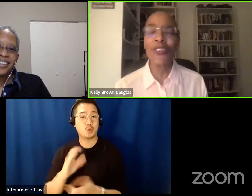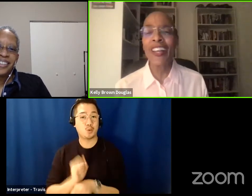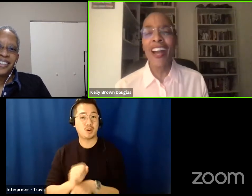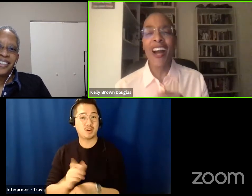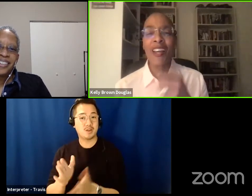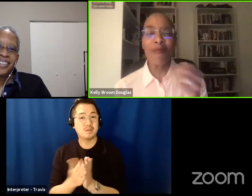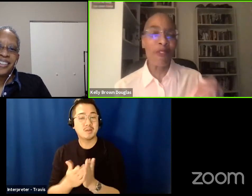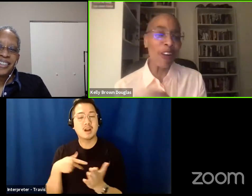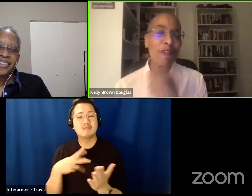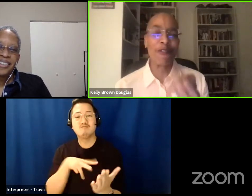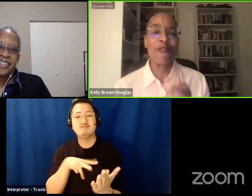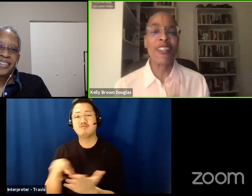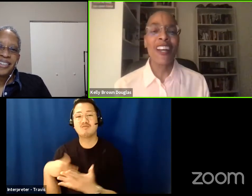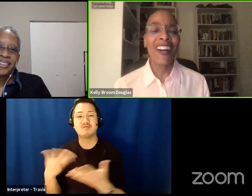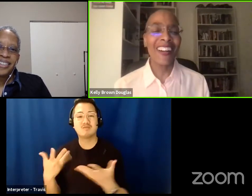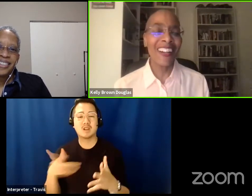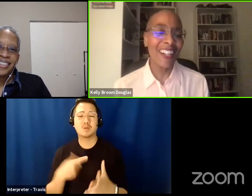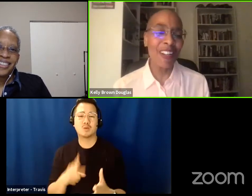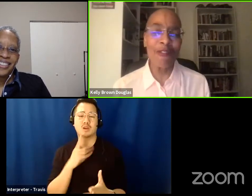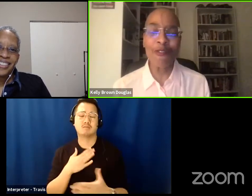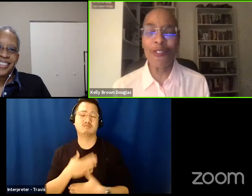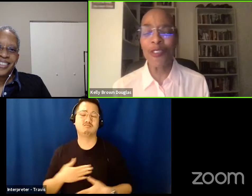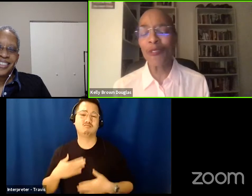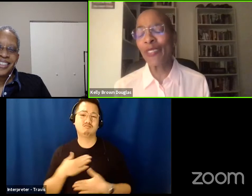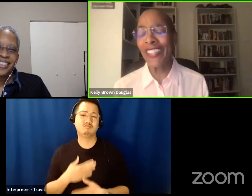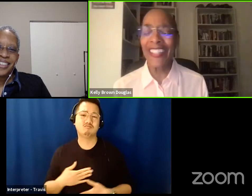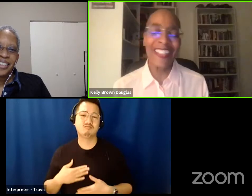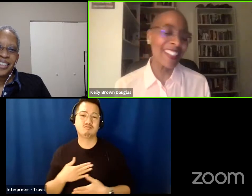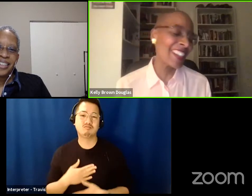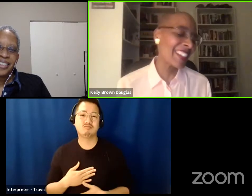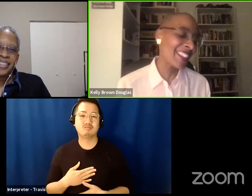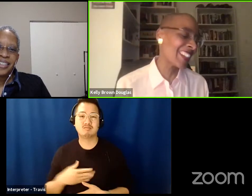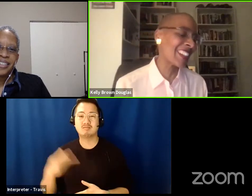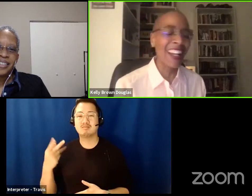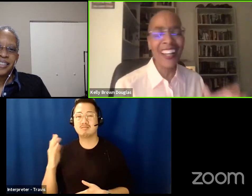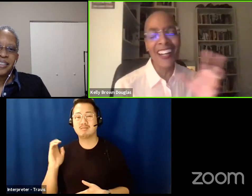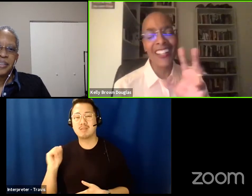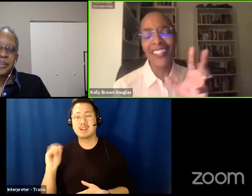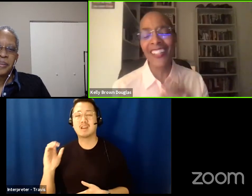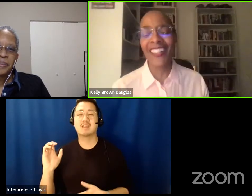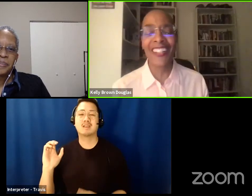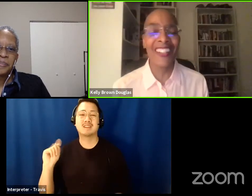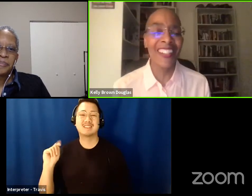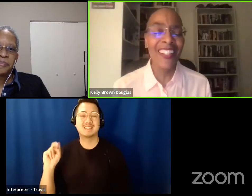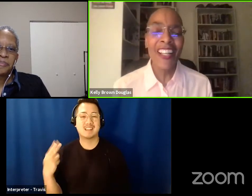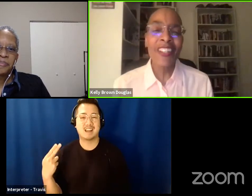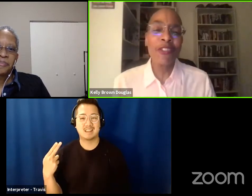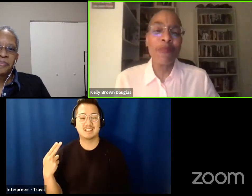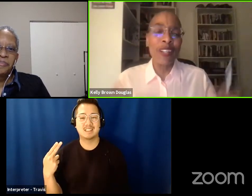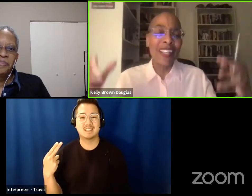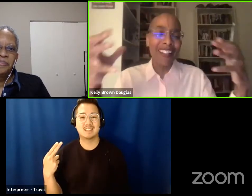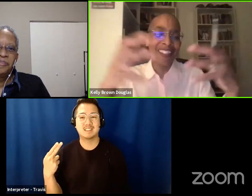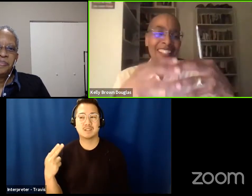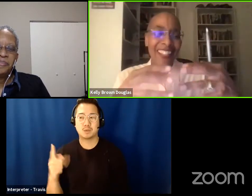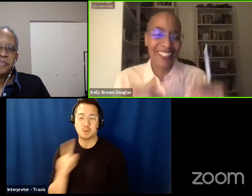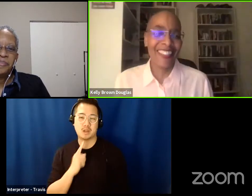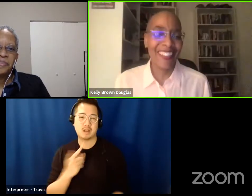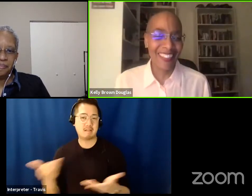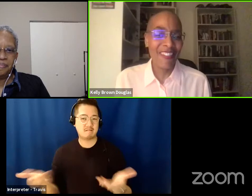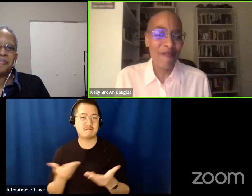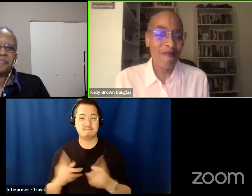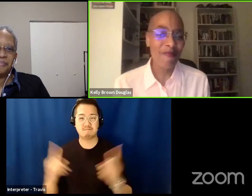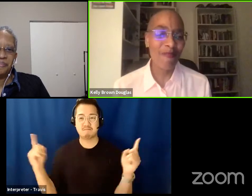so I am grateful for Peace and the Thich Nhat Hanh to bring us